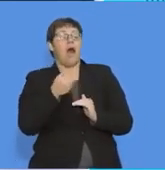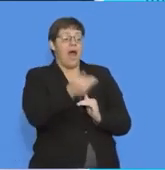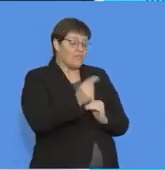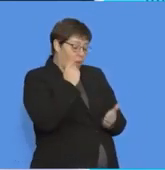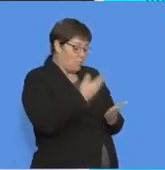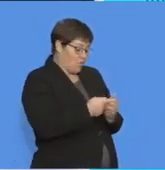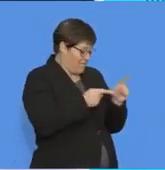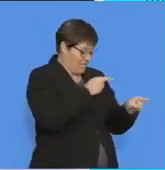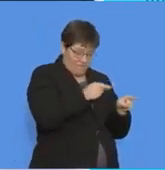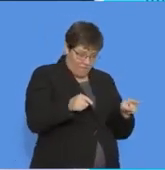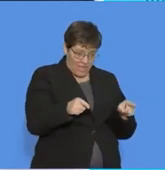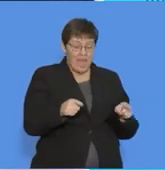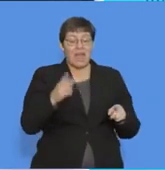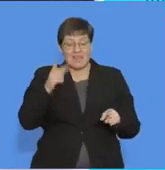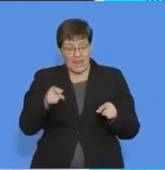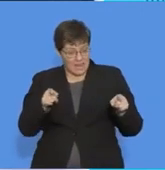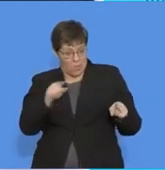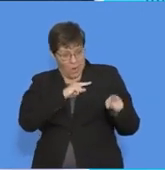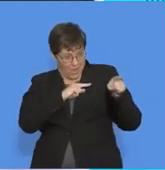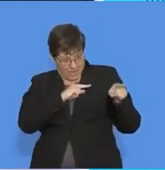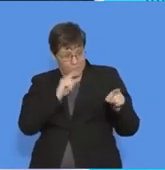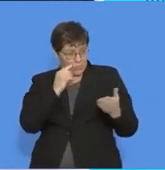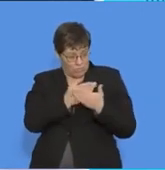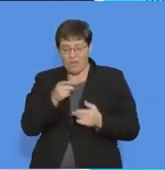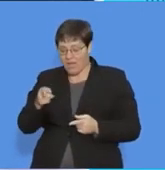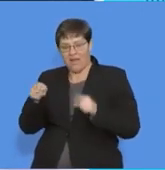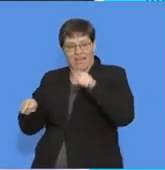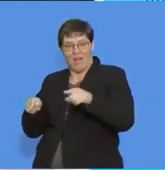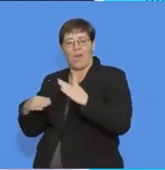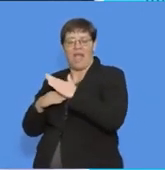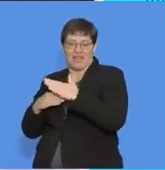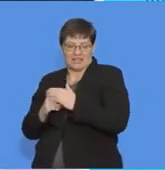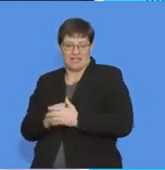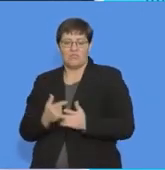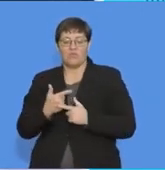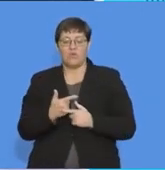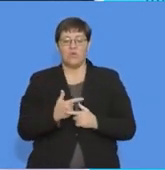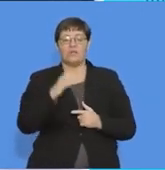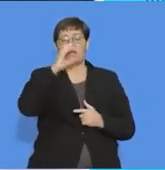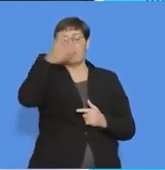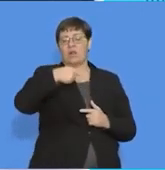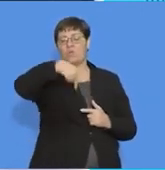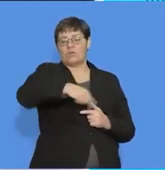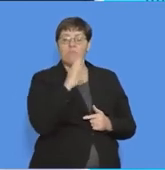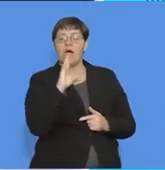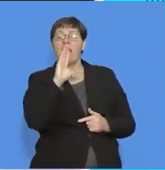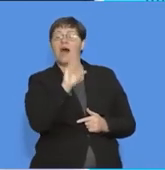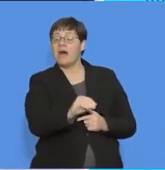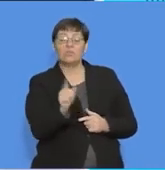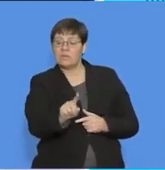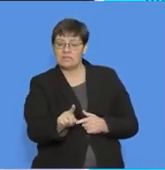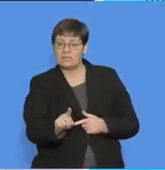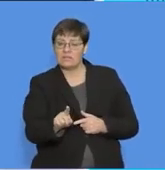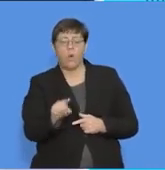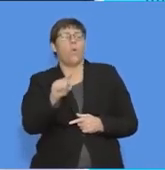draw after you prove what makes it to be what we want you to prove. So if I say prove it's a cyclic quad, I'm actually